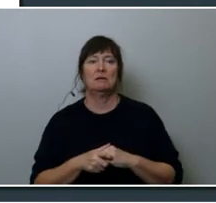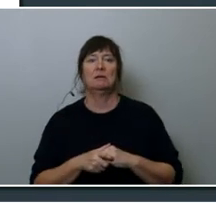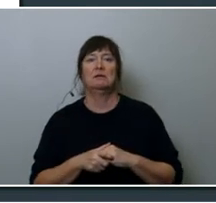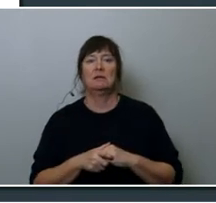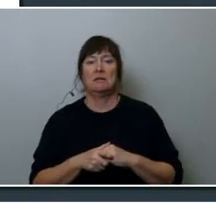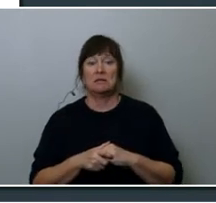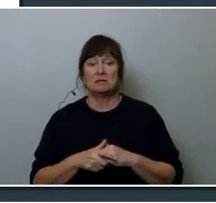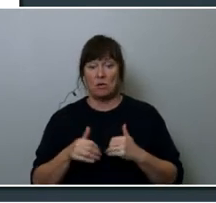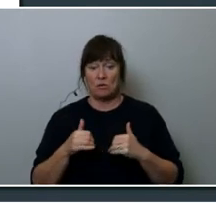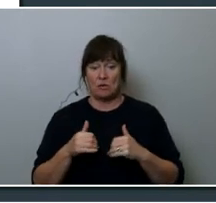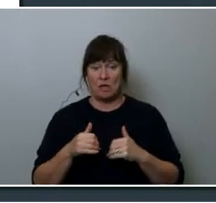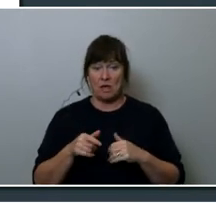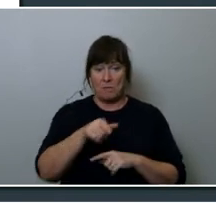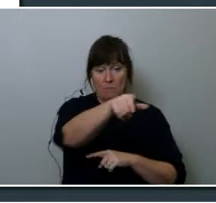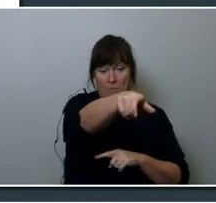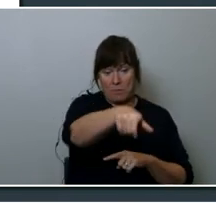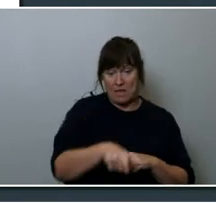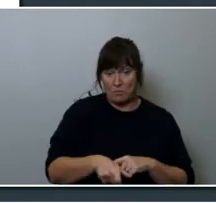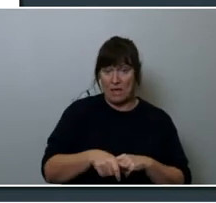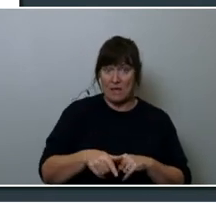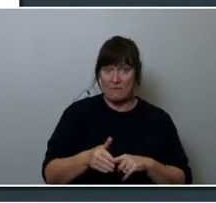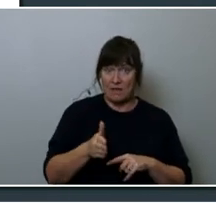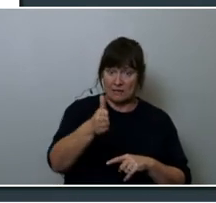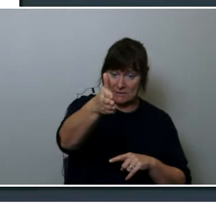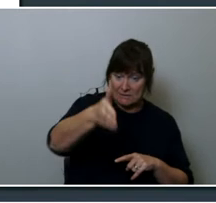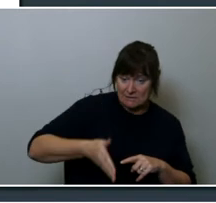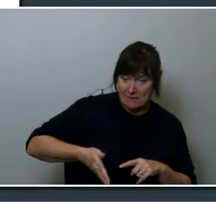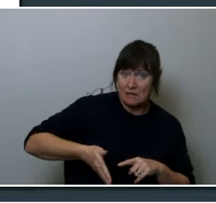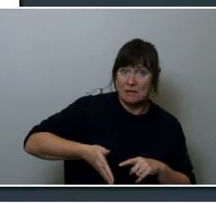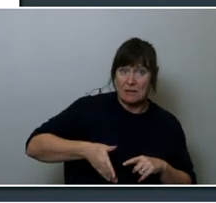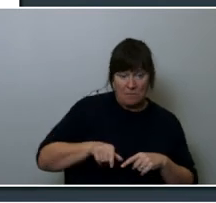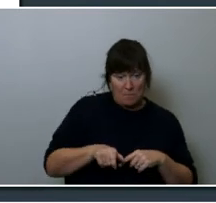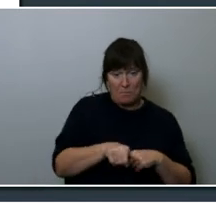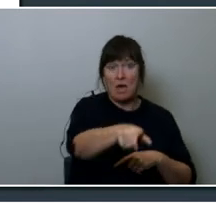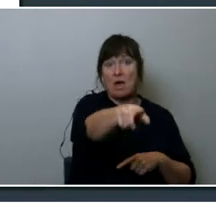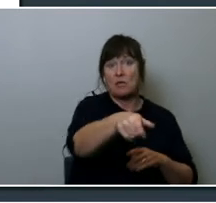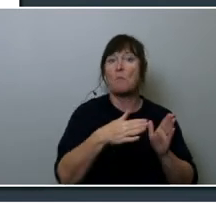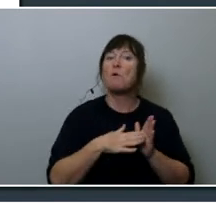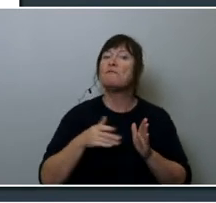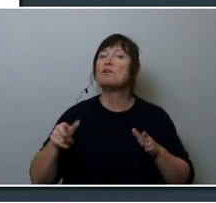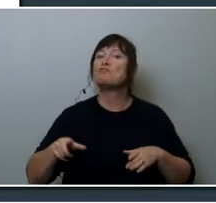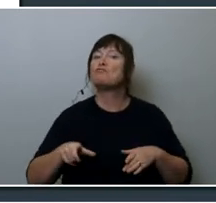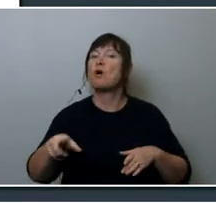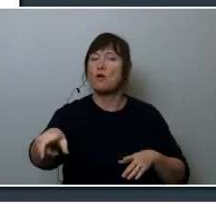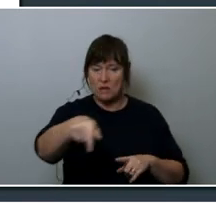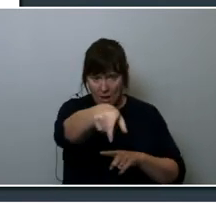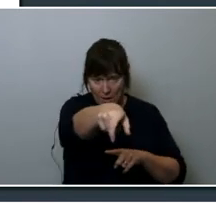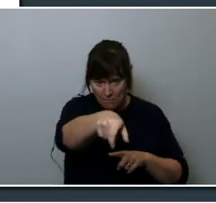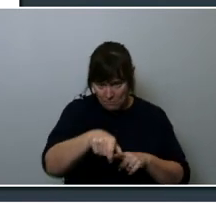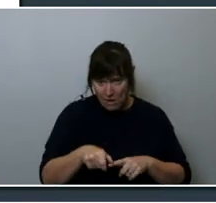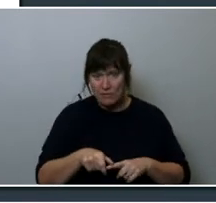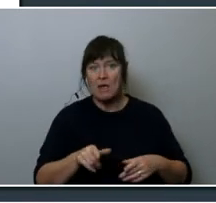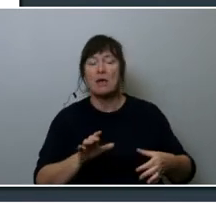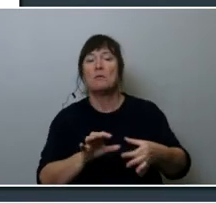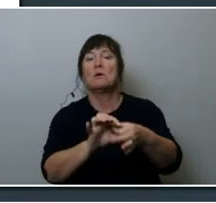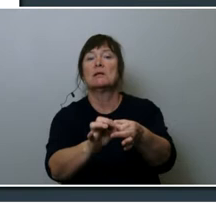Basically the segregated pathway idea is that, you know, there'd be a segregated path completely along Murphy Road, and then it would connect up to the